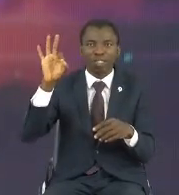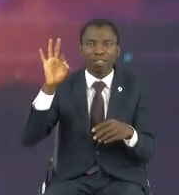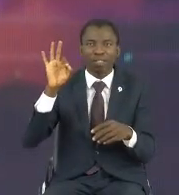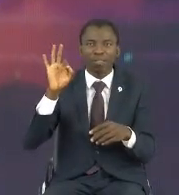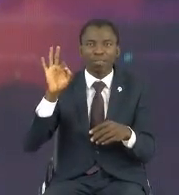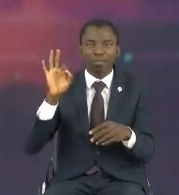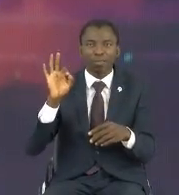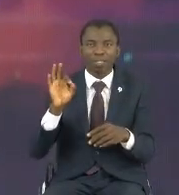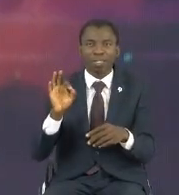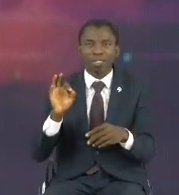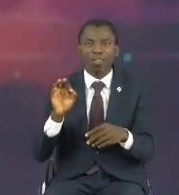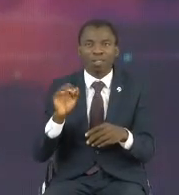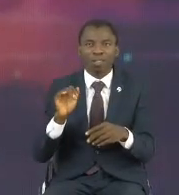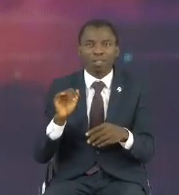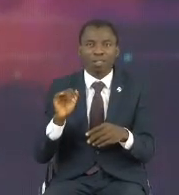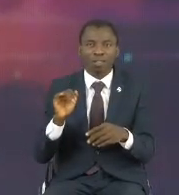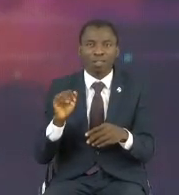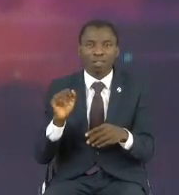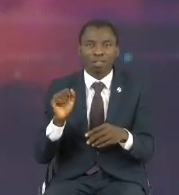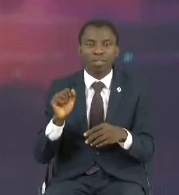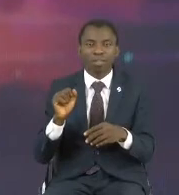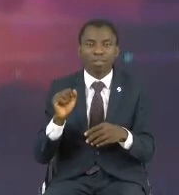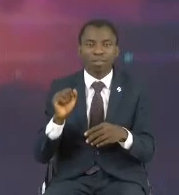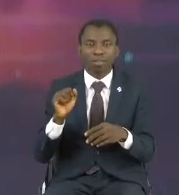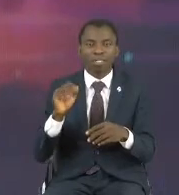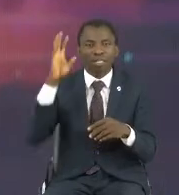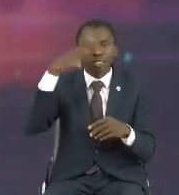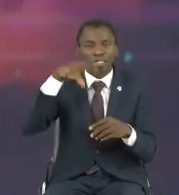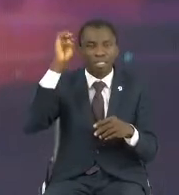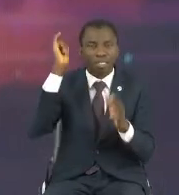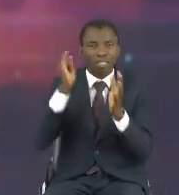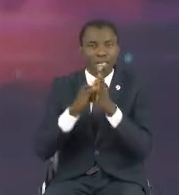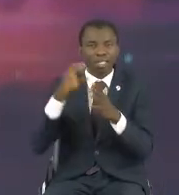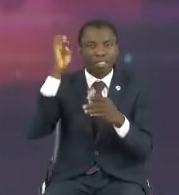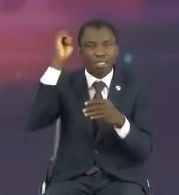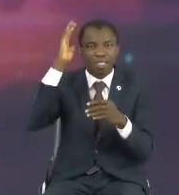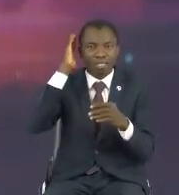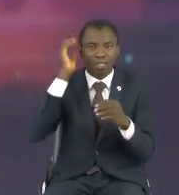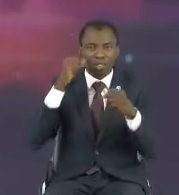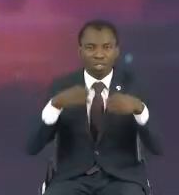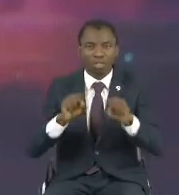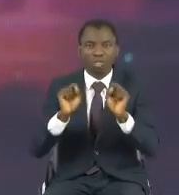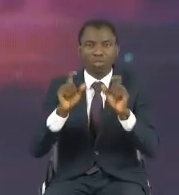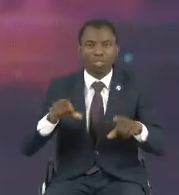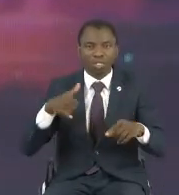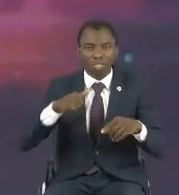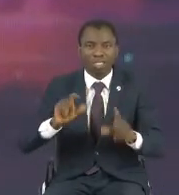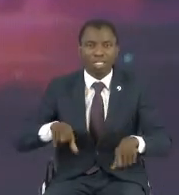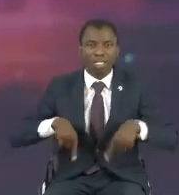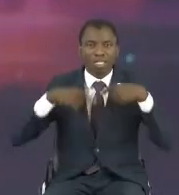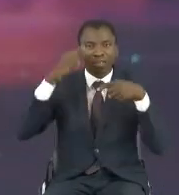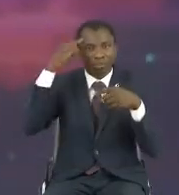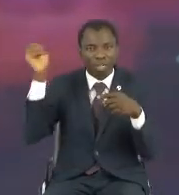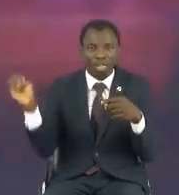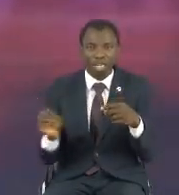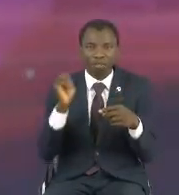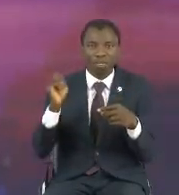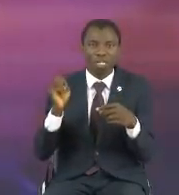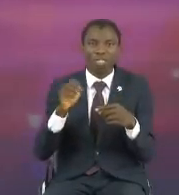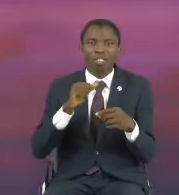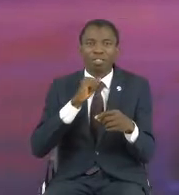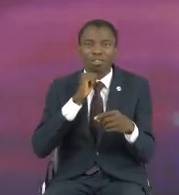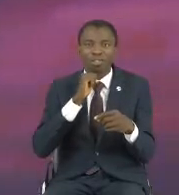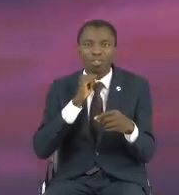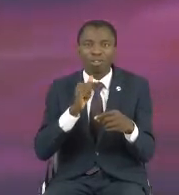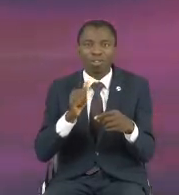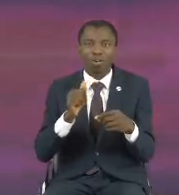verse 9 rather, that he should still live forever and not see